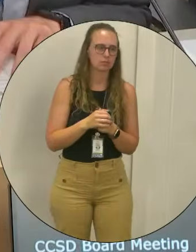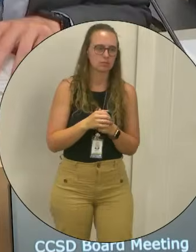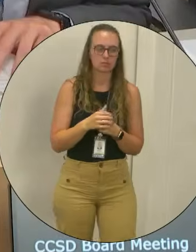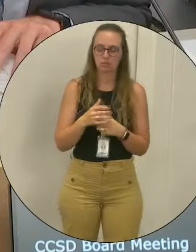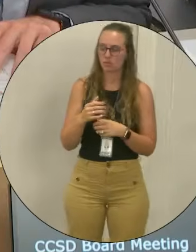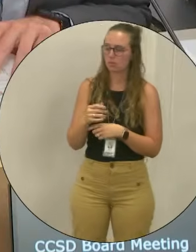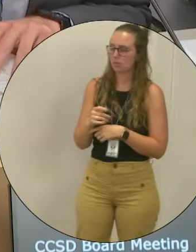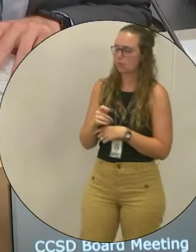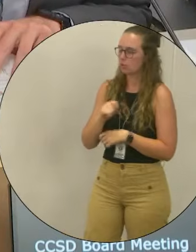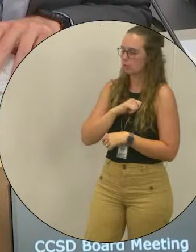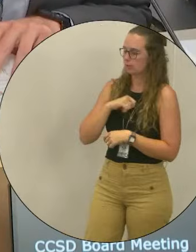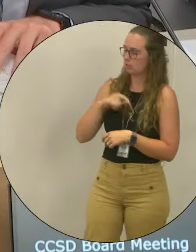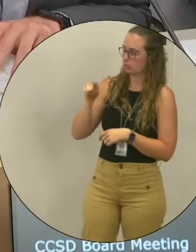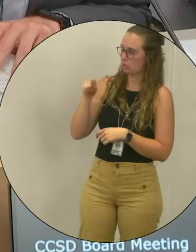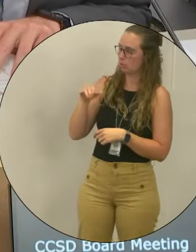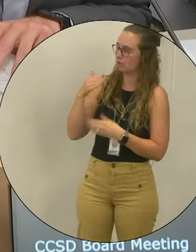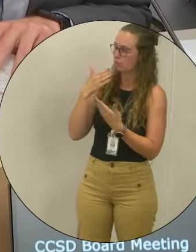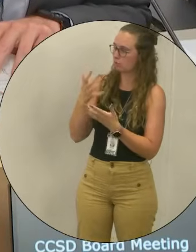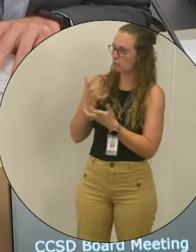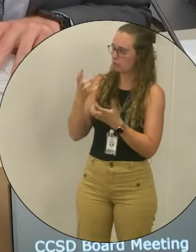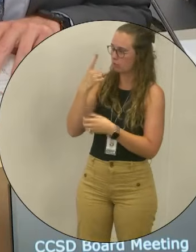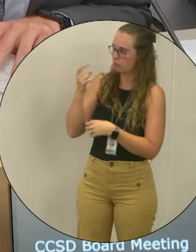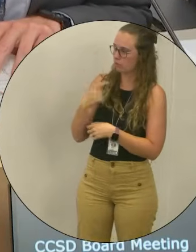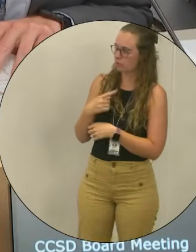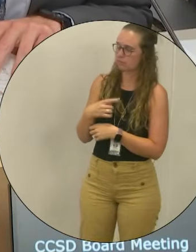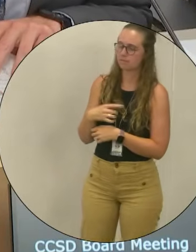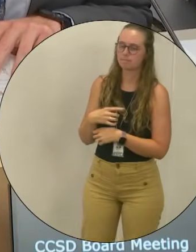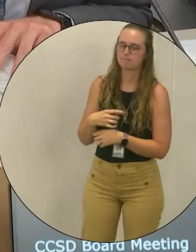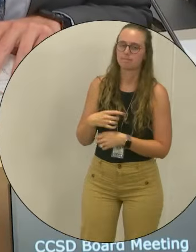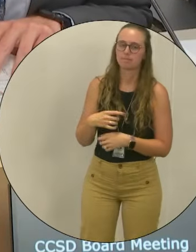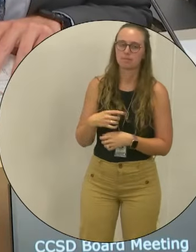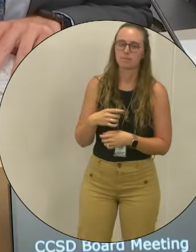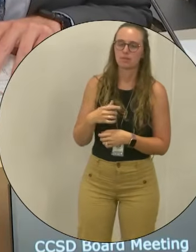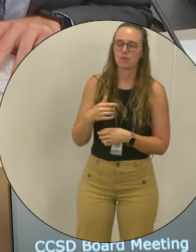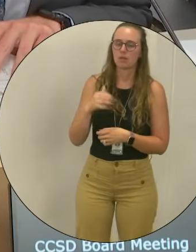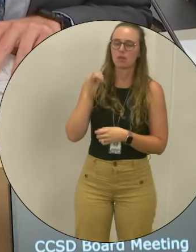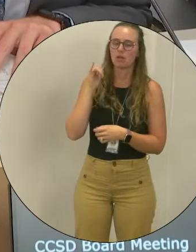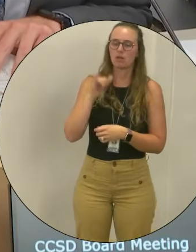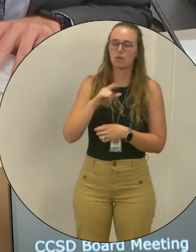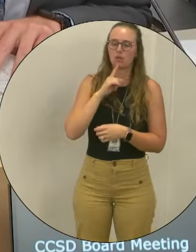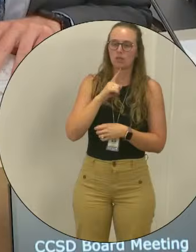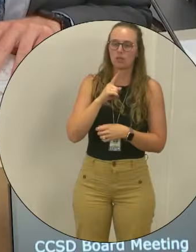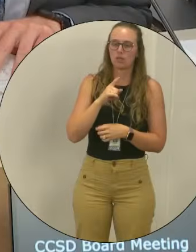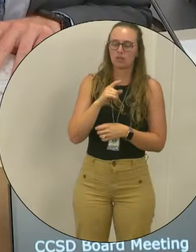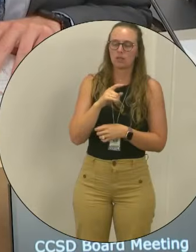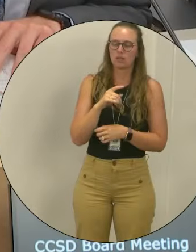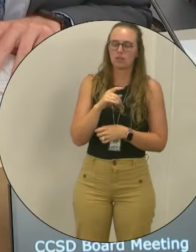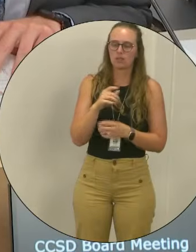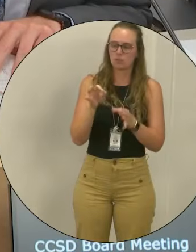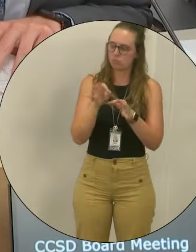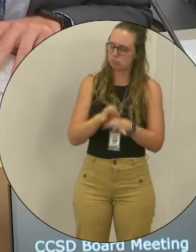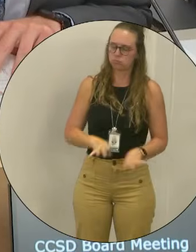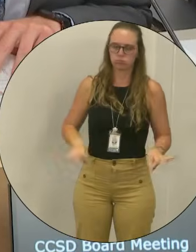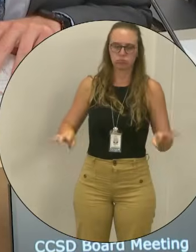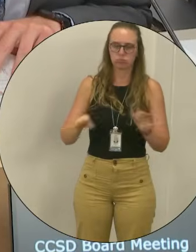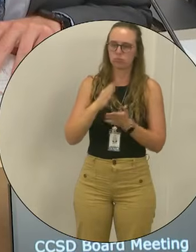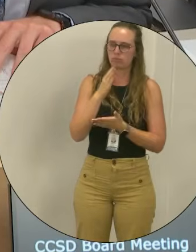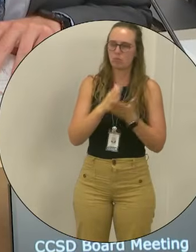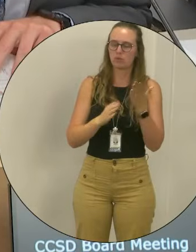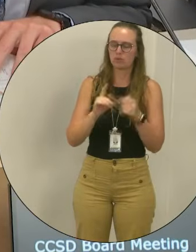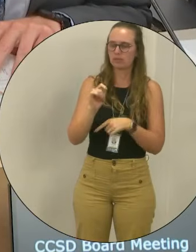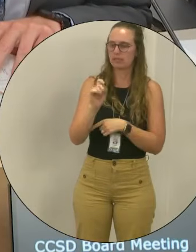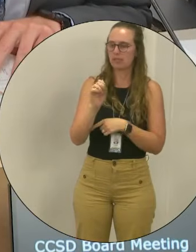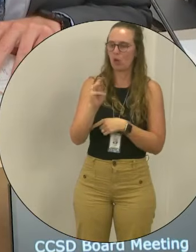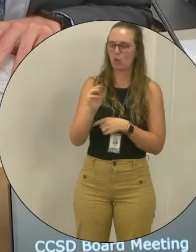Trustee, as far as the staff, thank you so much for that question, because that is a really important part of the town hall